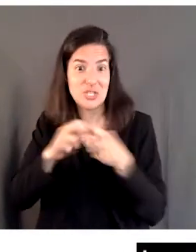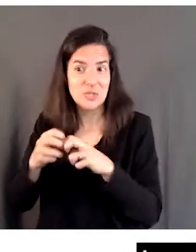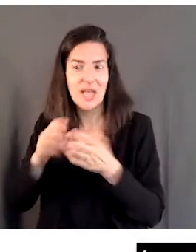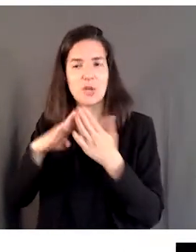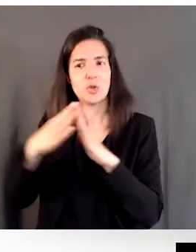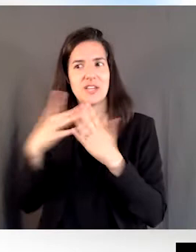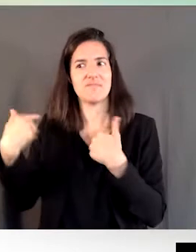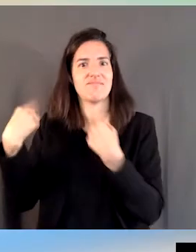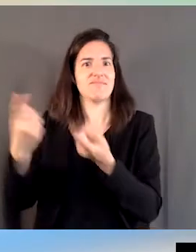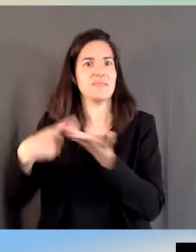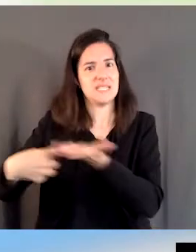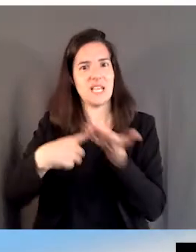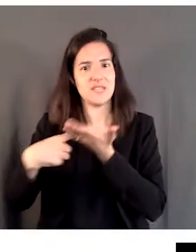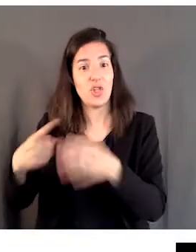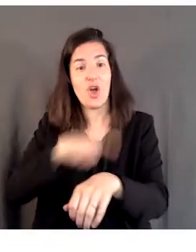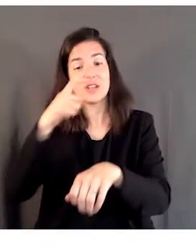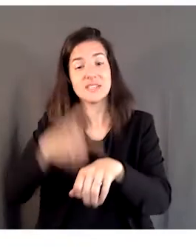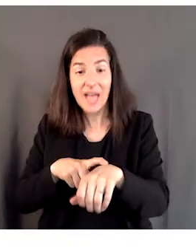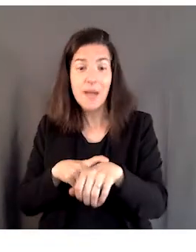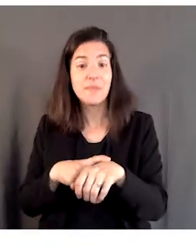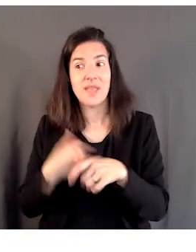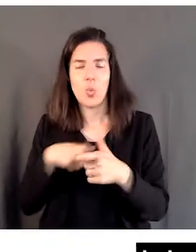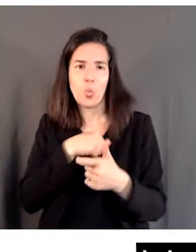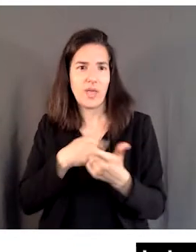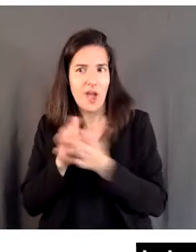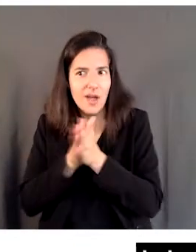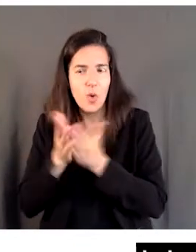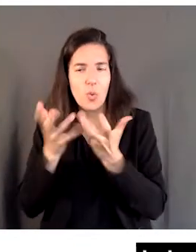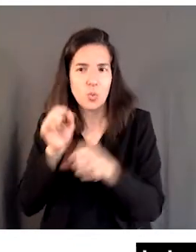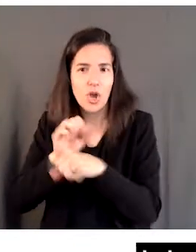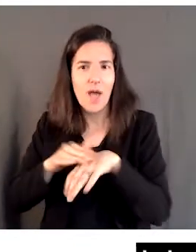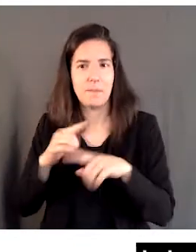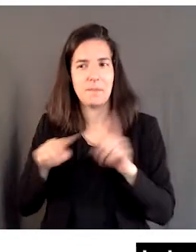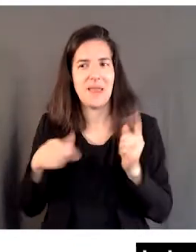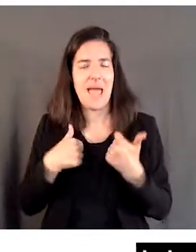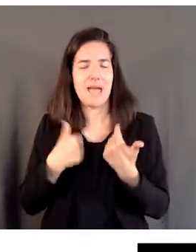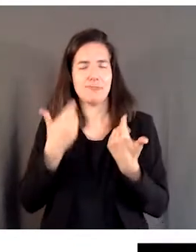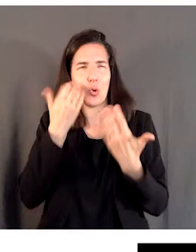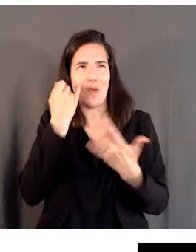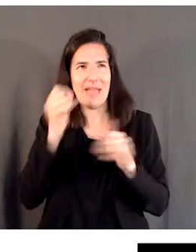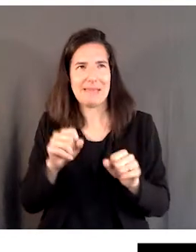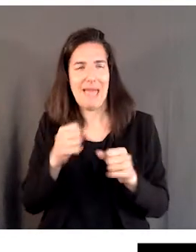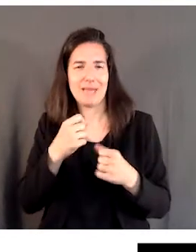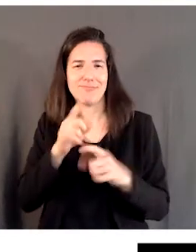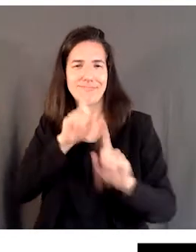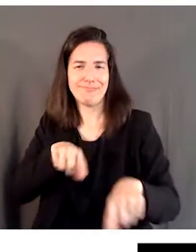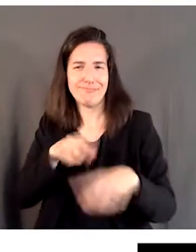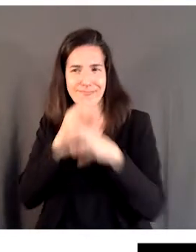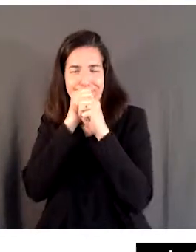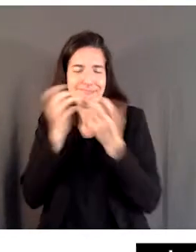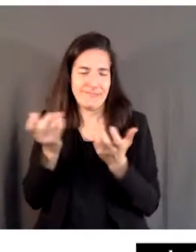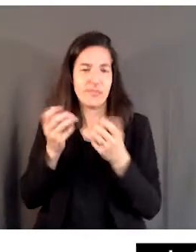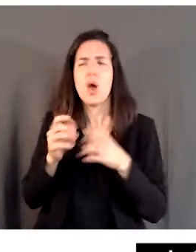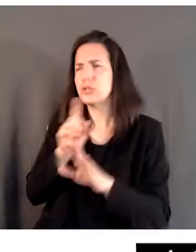we are getting to work on. I'm just not sure if I'm allowed to talk about it or not. Yeah, and I don't want to get you in any trouble. Is it, and you just say when you can't answer something, but is